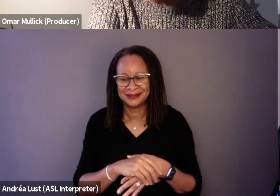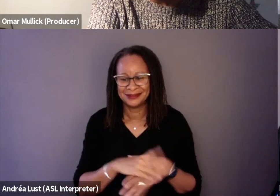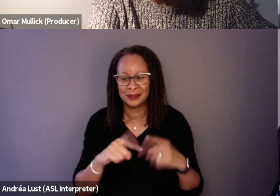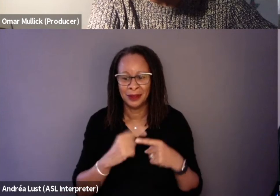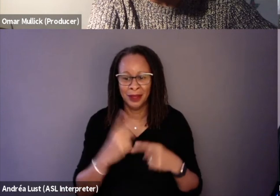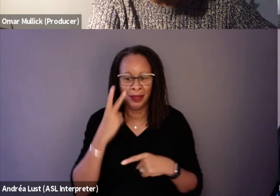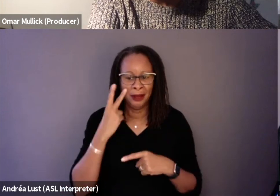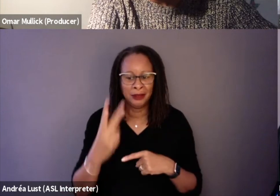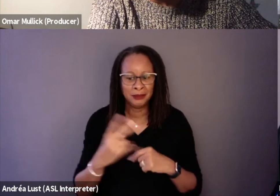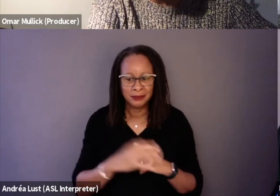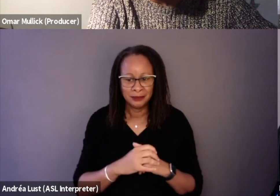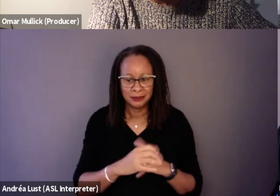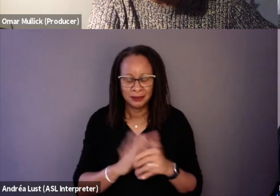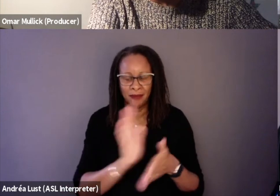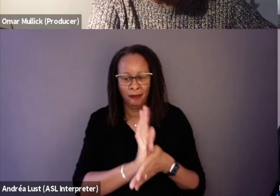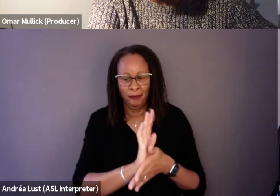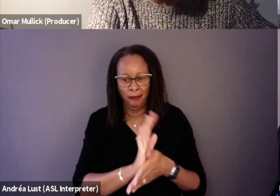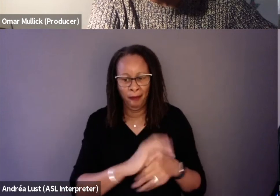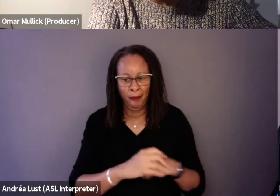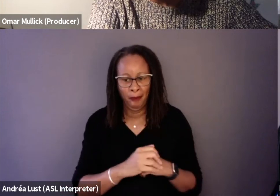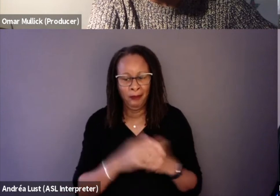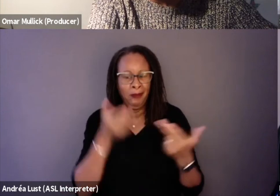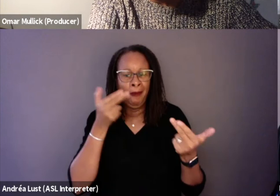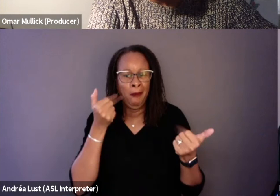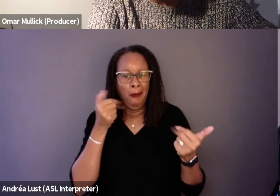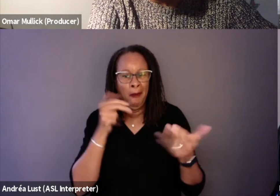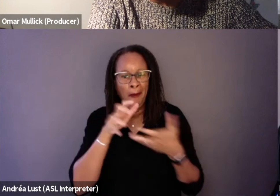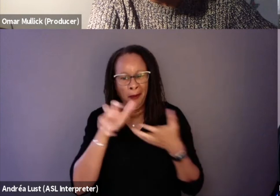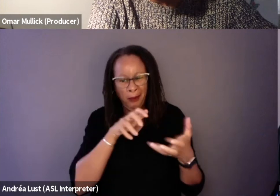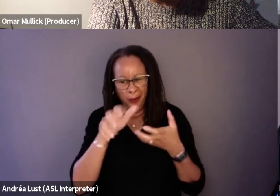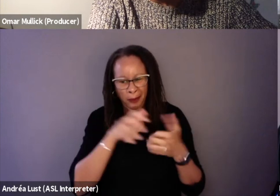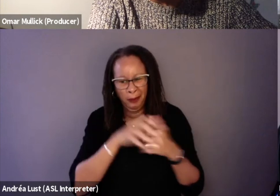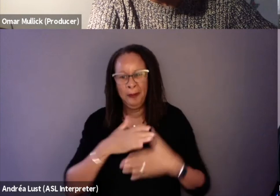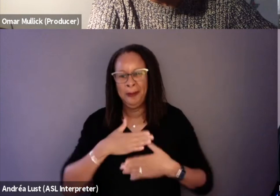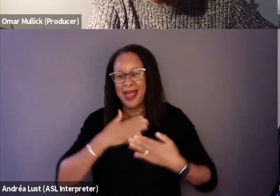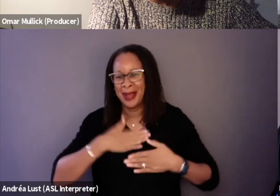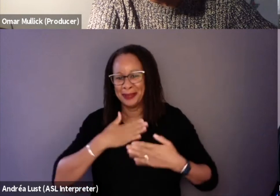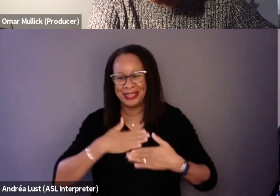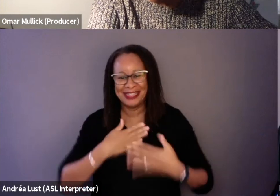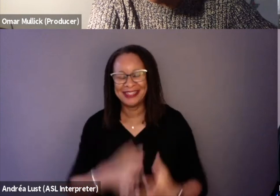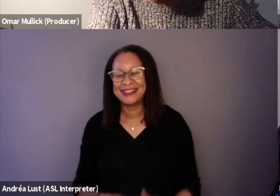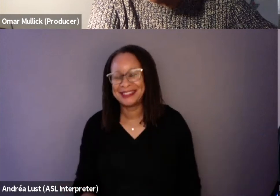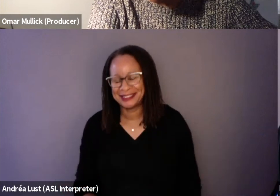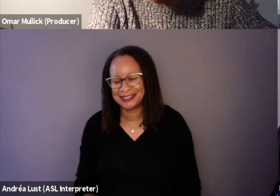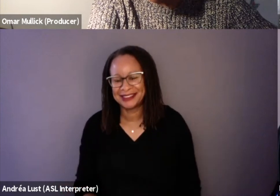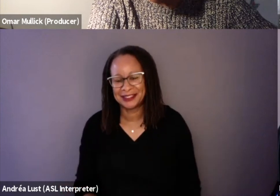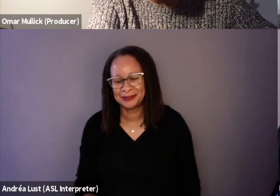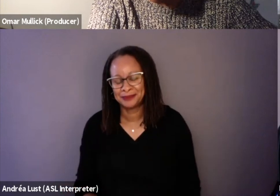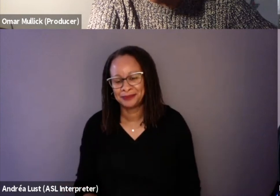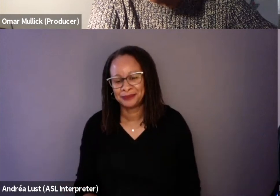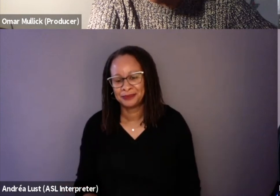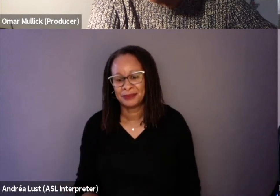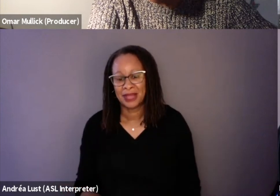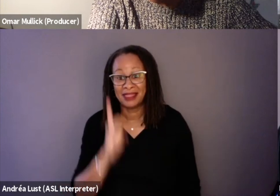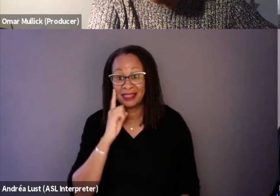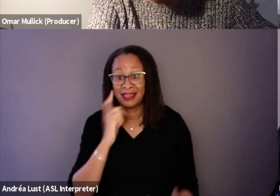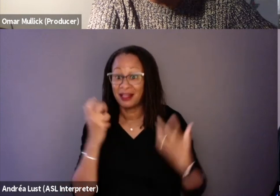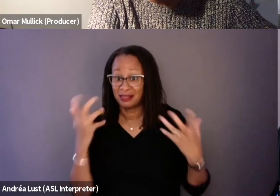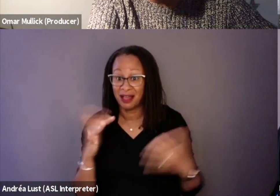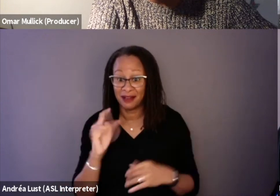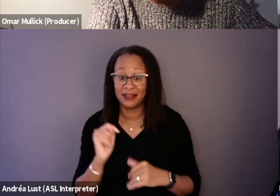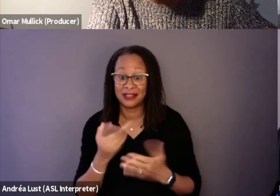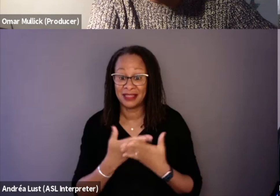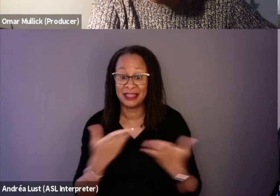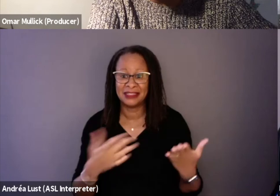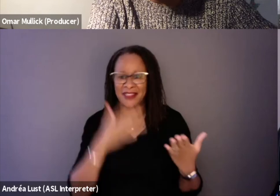saw the film and just laughing and happy. Yeah, because I think a lot of it it was like things he